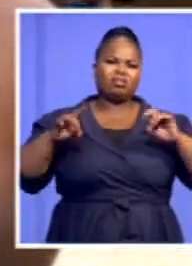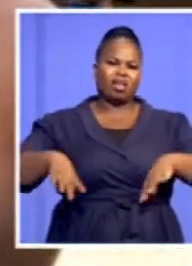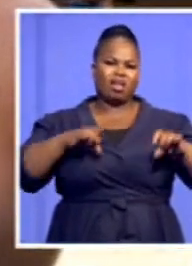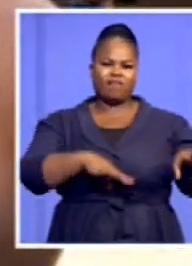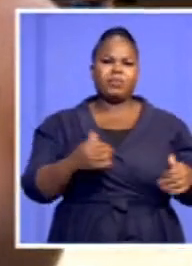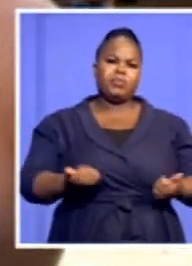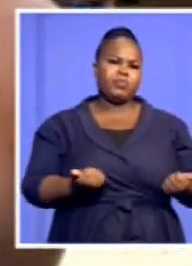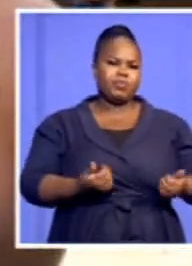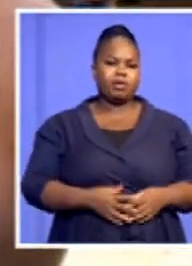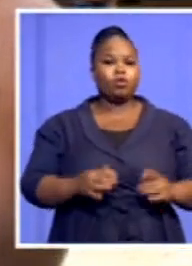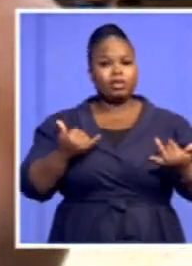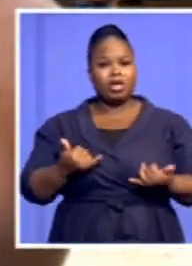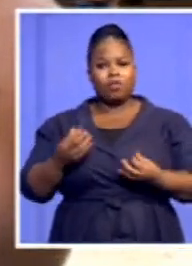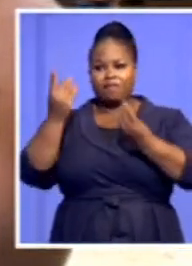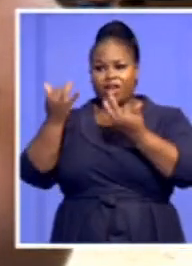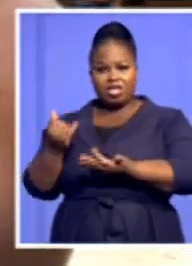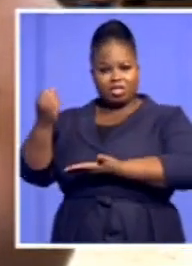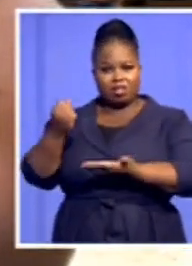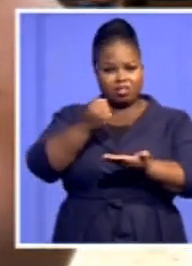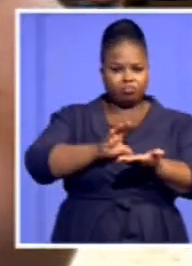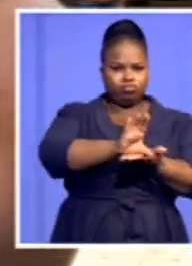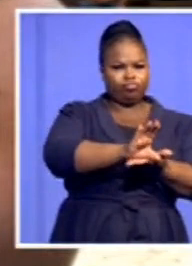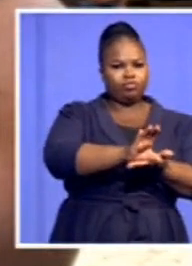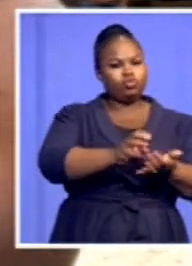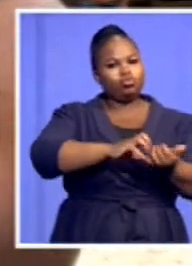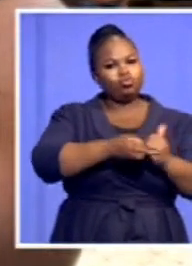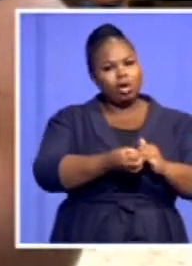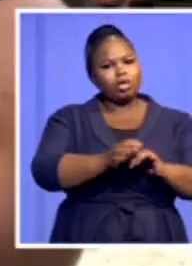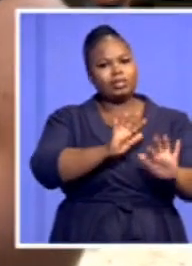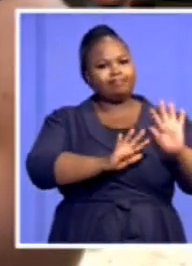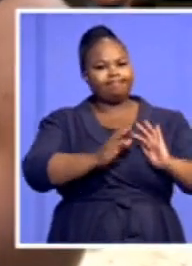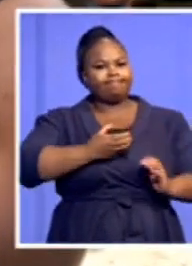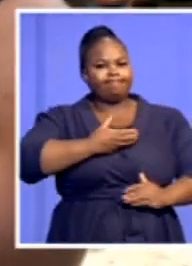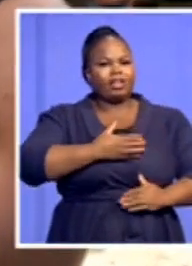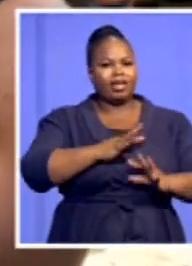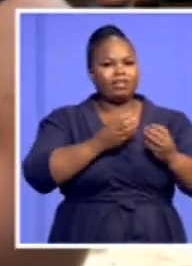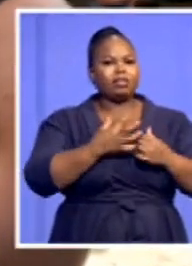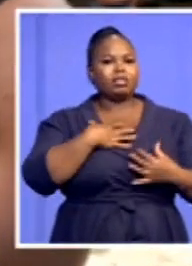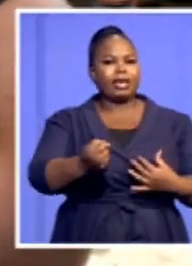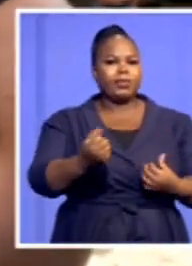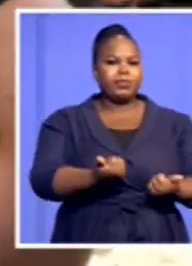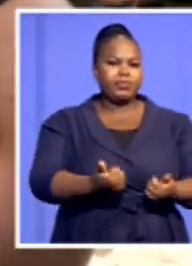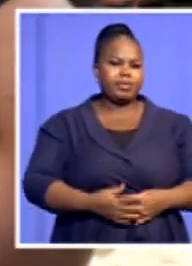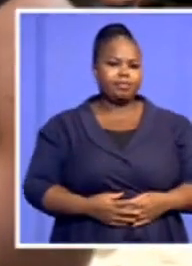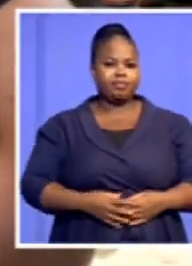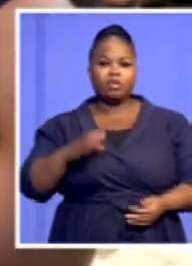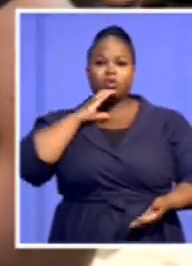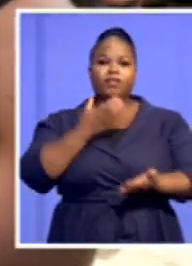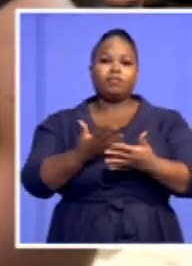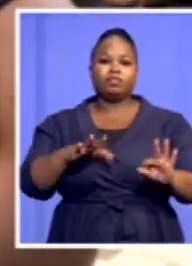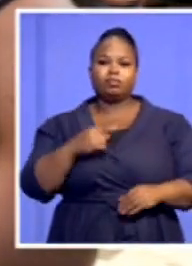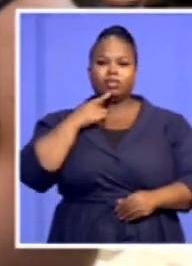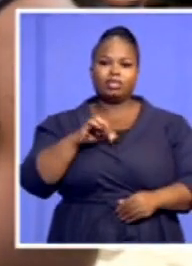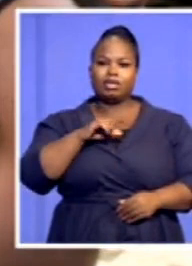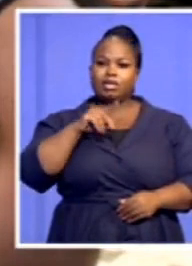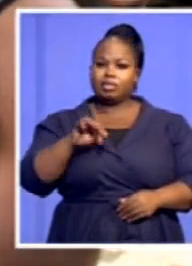is to try to put them back a little bit of what was taken. He confirms that Lindsay Myeni and the children are still in South